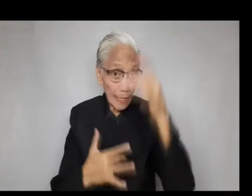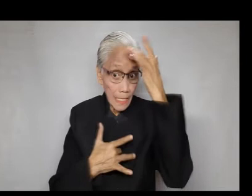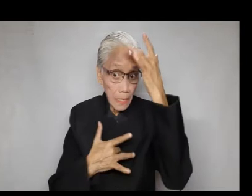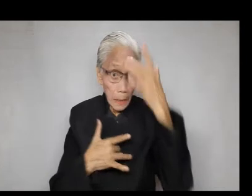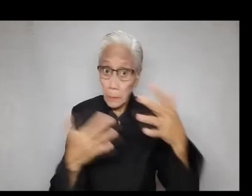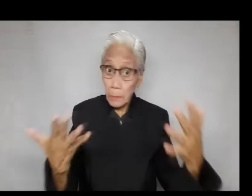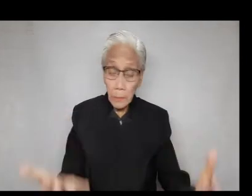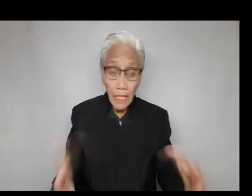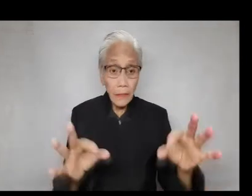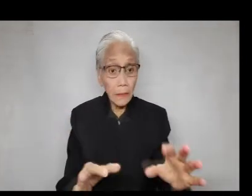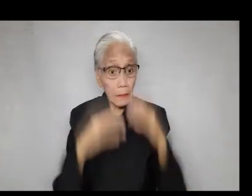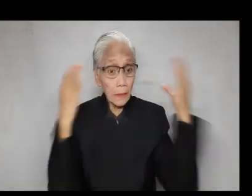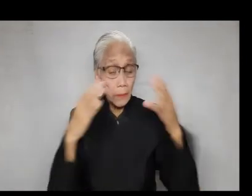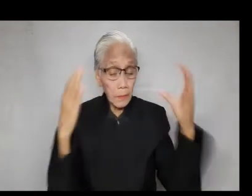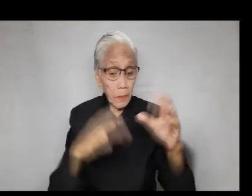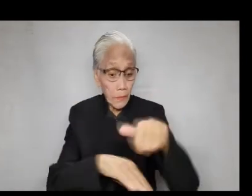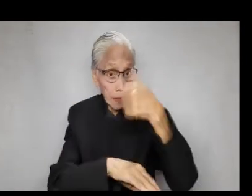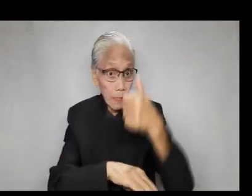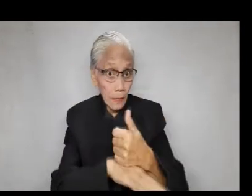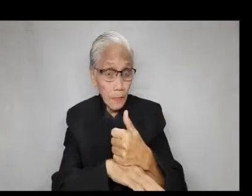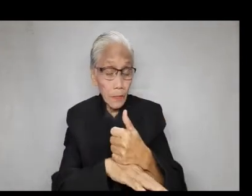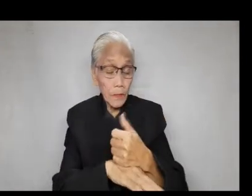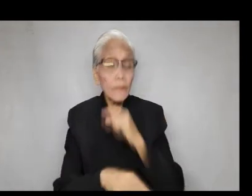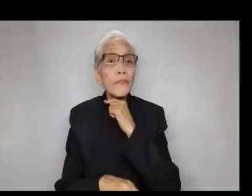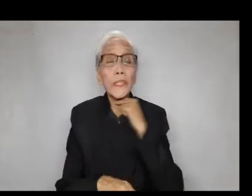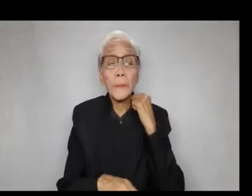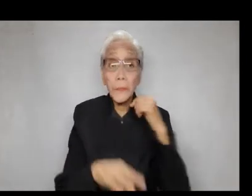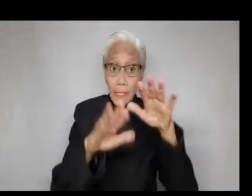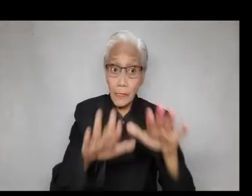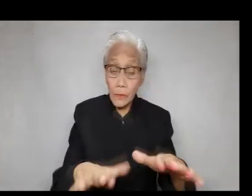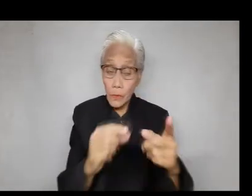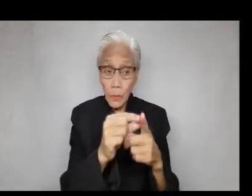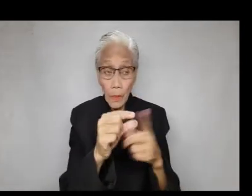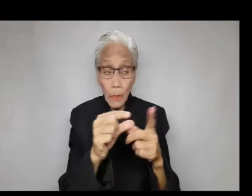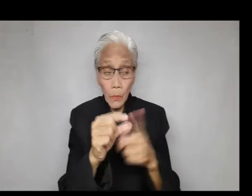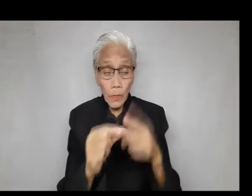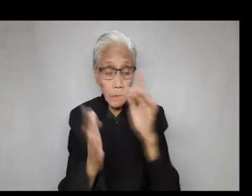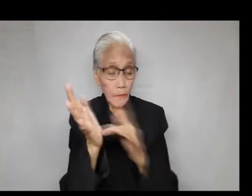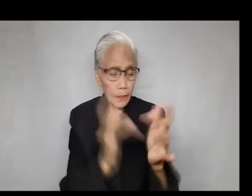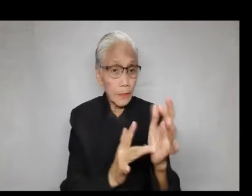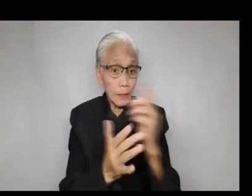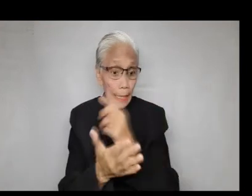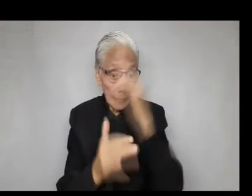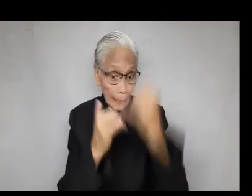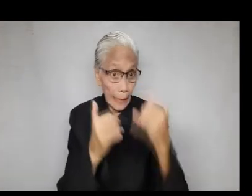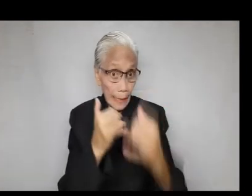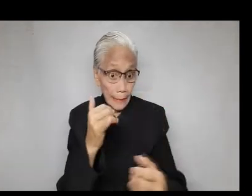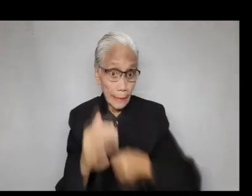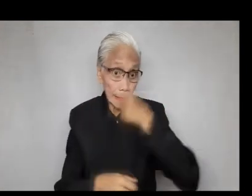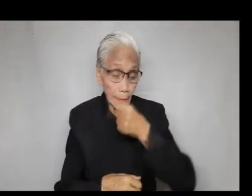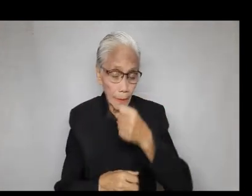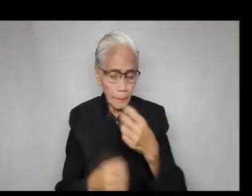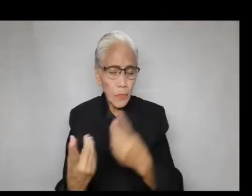Mass is a celebration of the institution of the priesthood with the words of Jesus at the Last Supper, "Do this